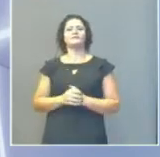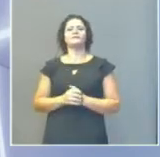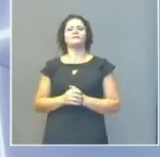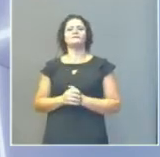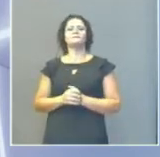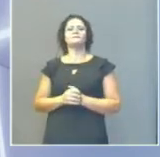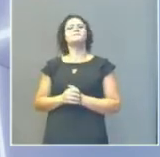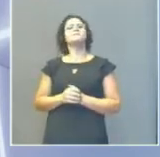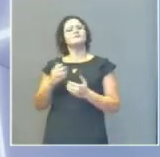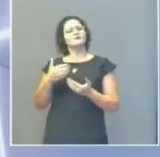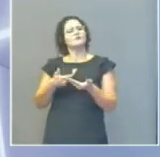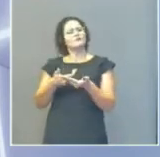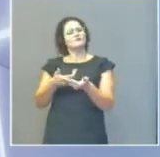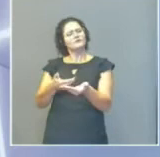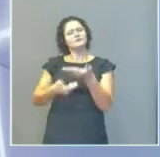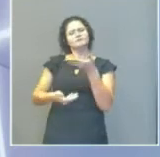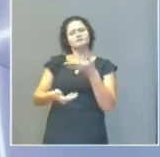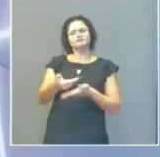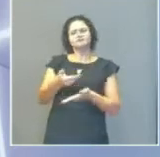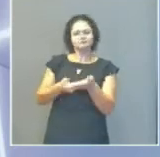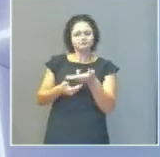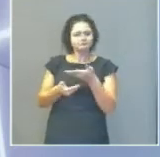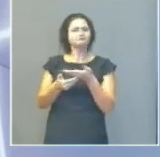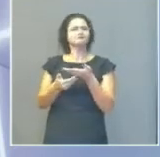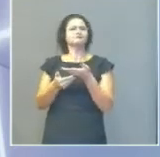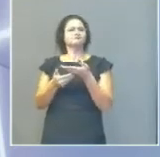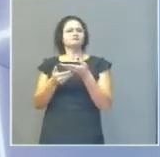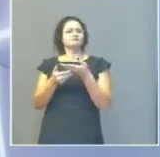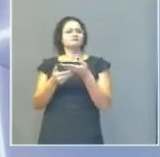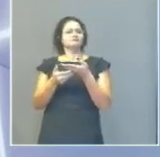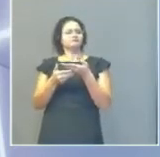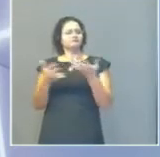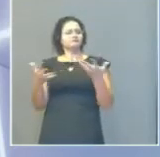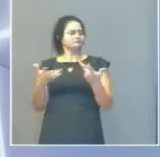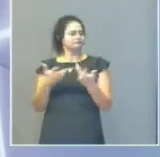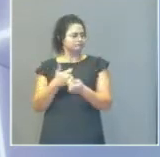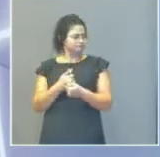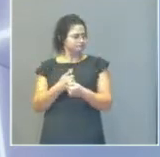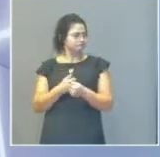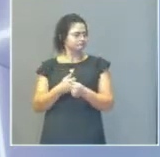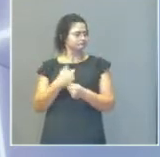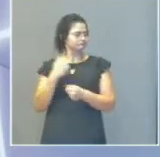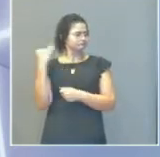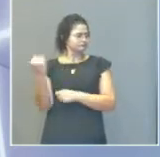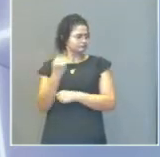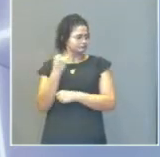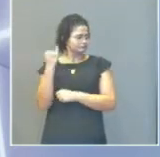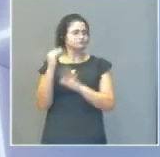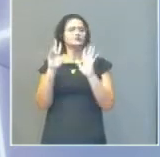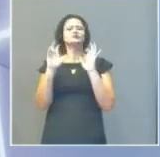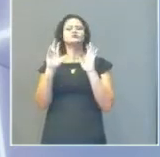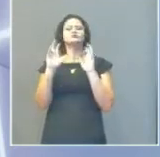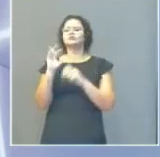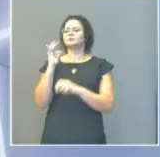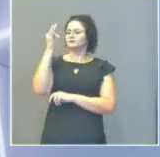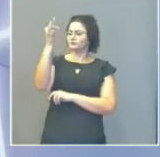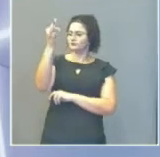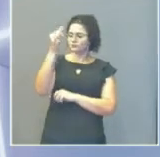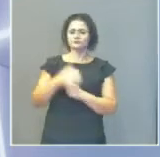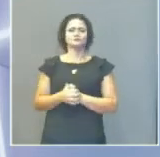and I have been invited to share a few words with you about the future, about